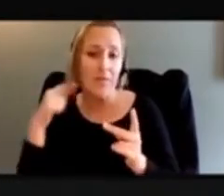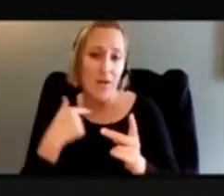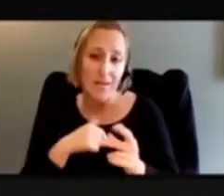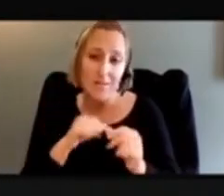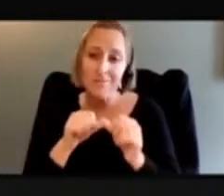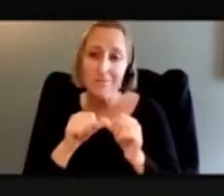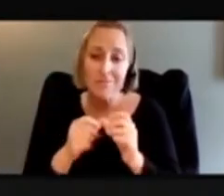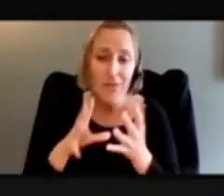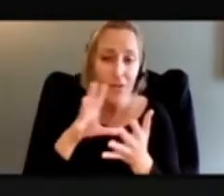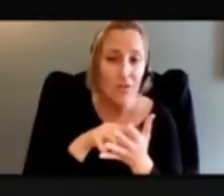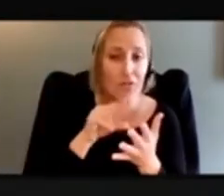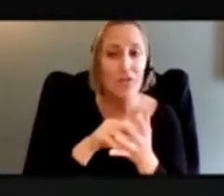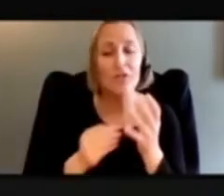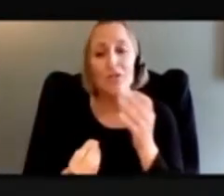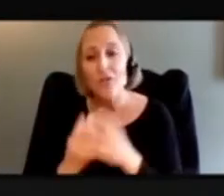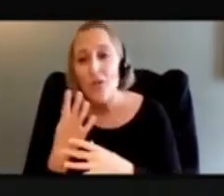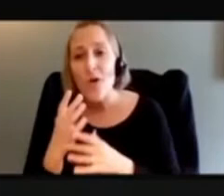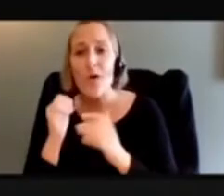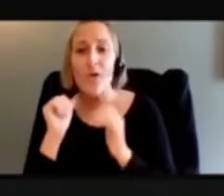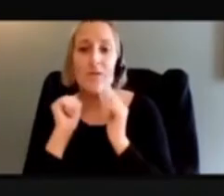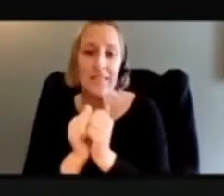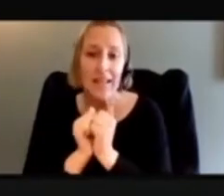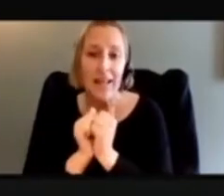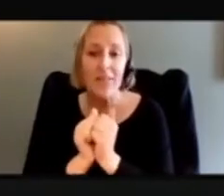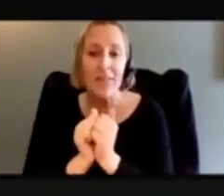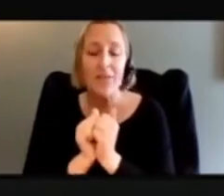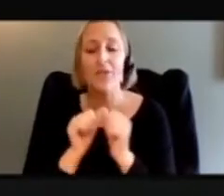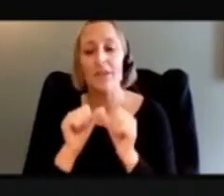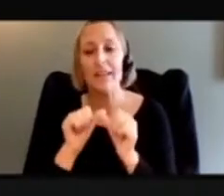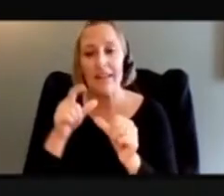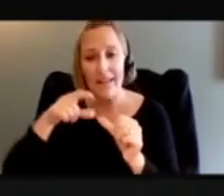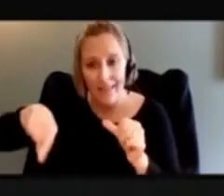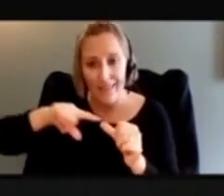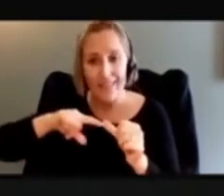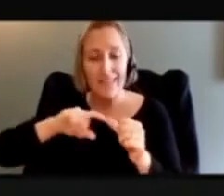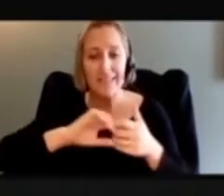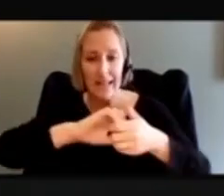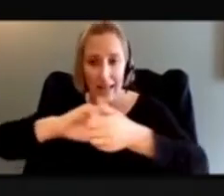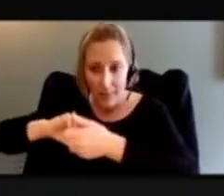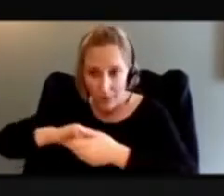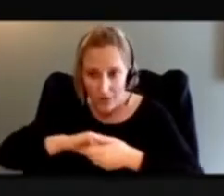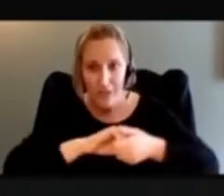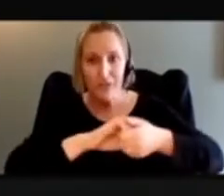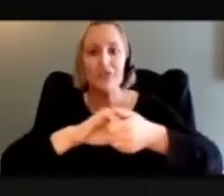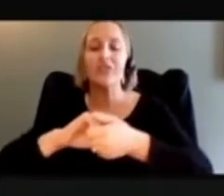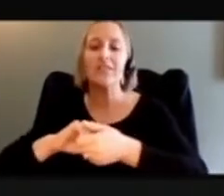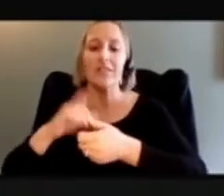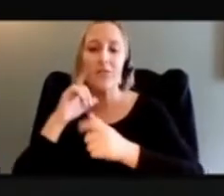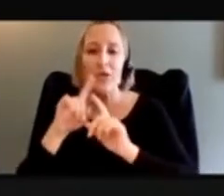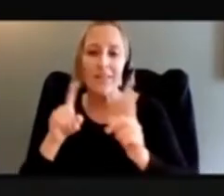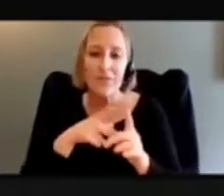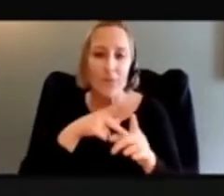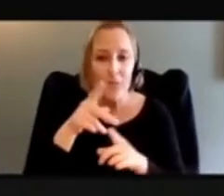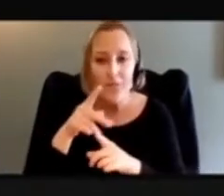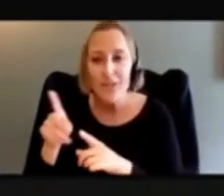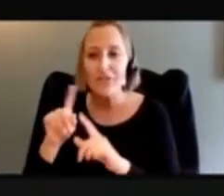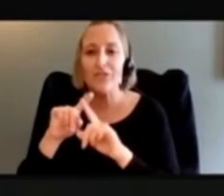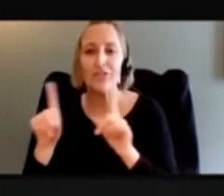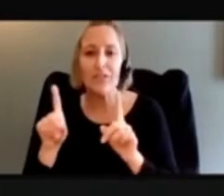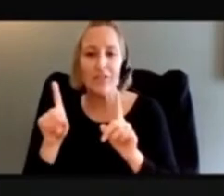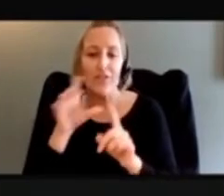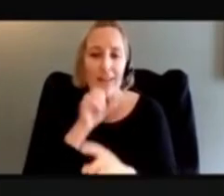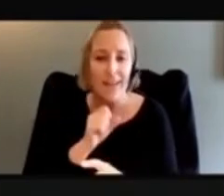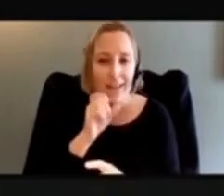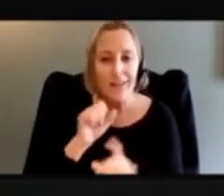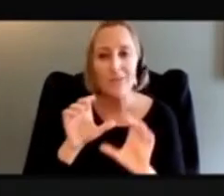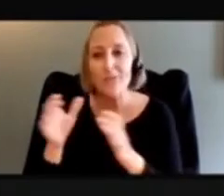together and continue these interprofessional collaborations and intergenerational collaborations, most importantly.